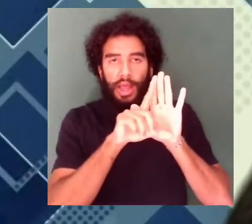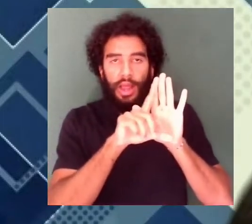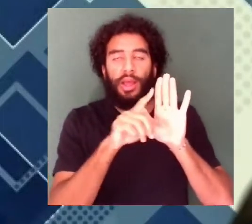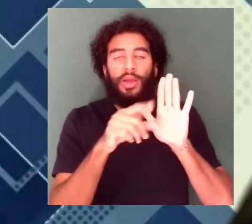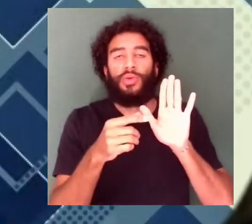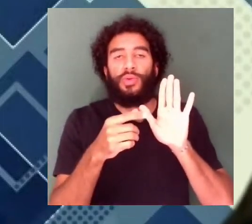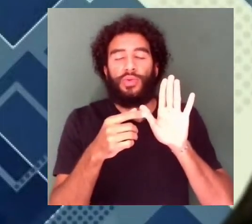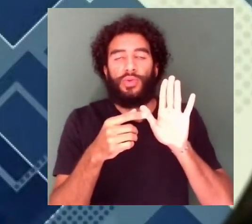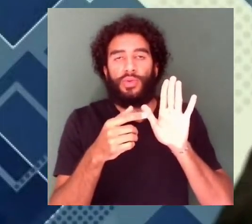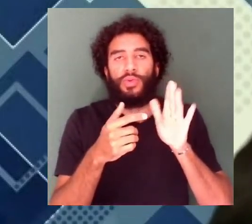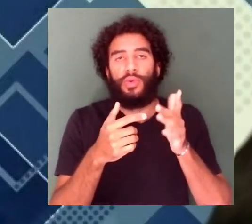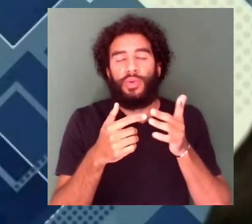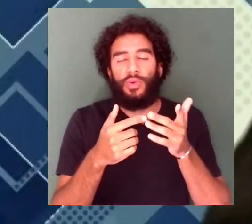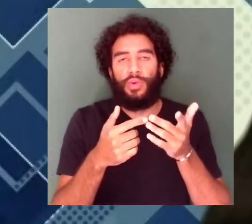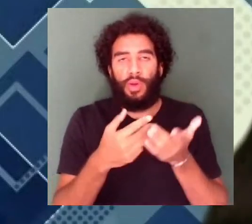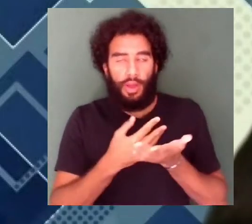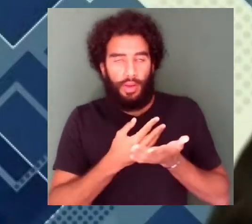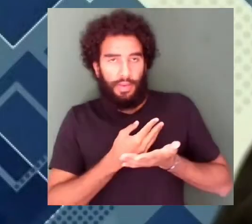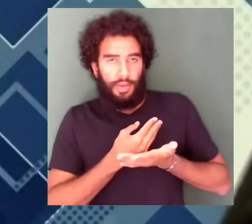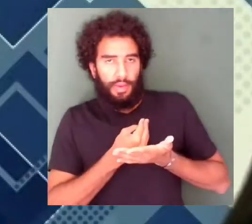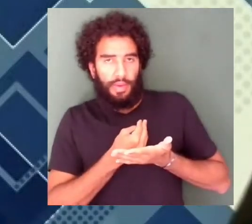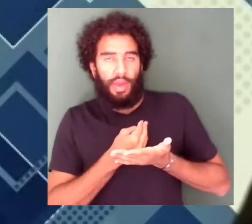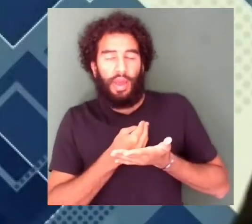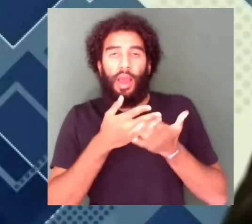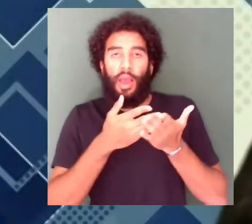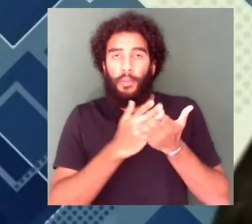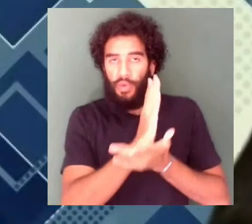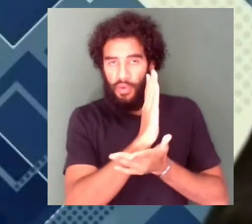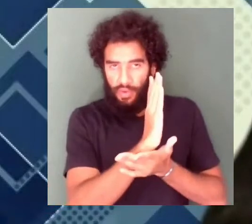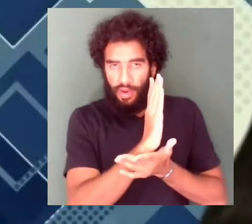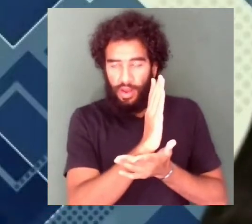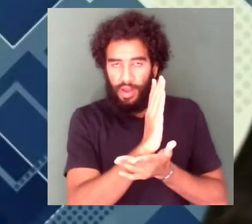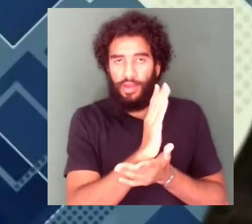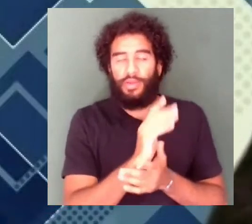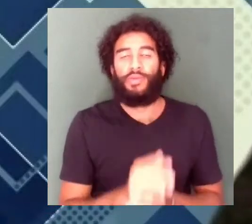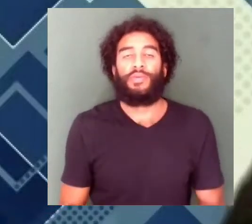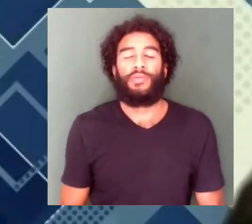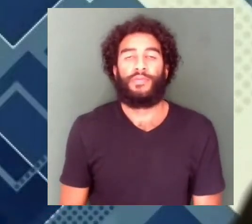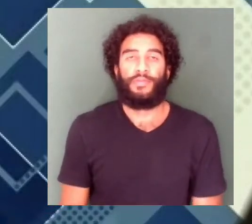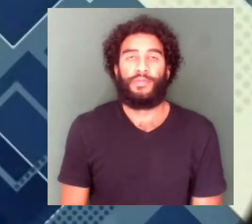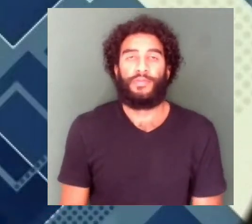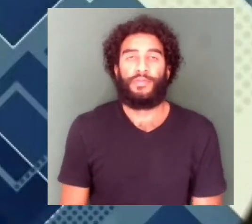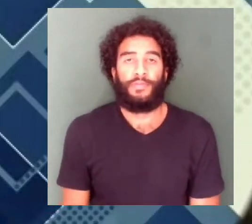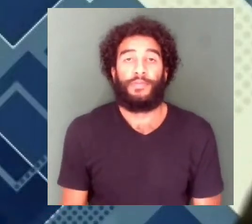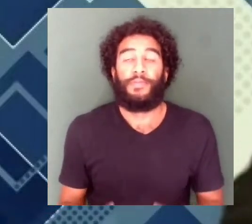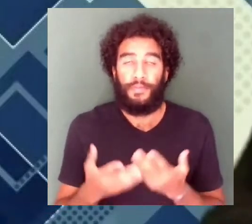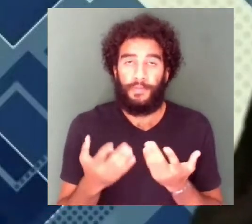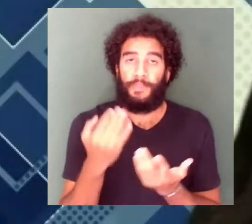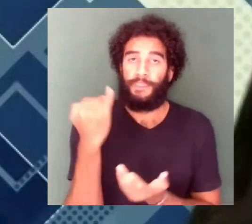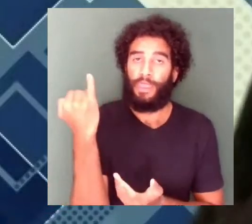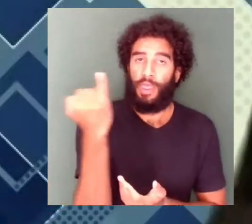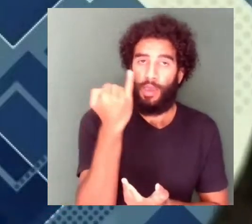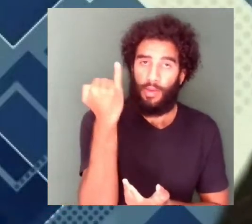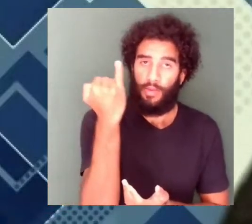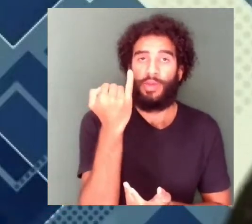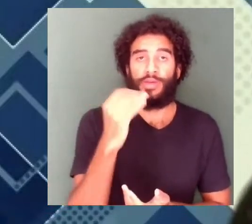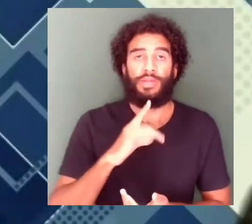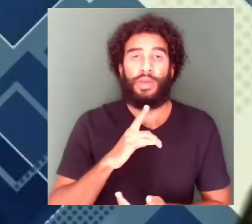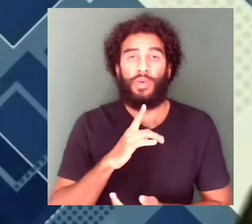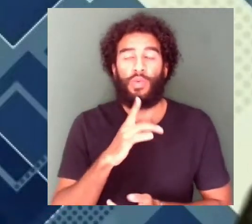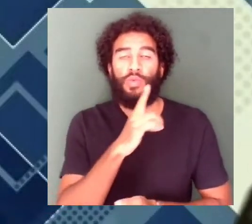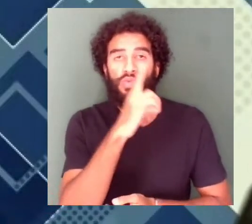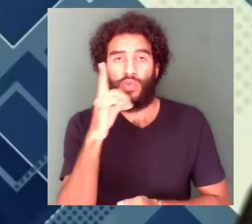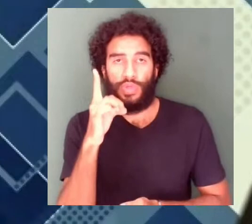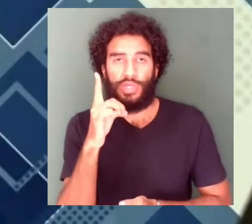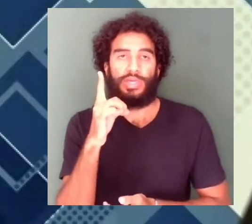the code for implementation and of the regulation of the breastfeeding